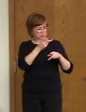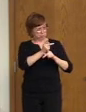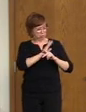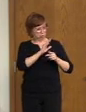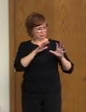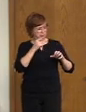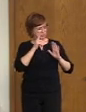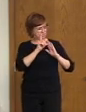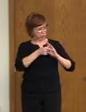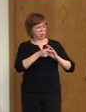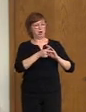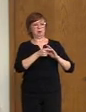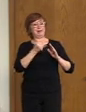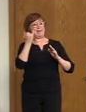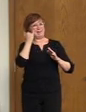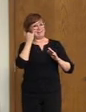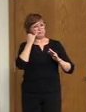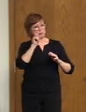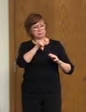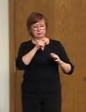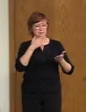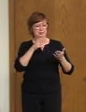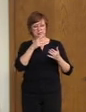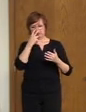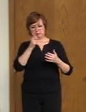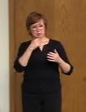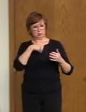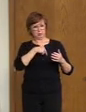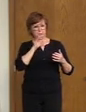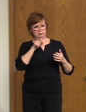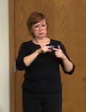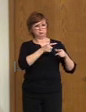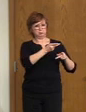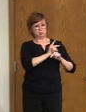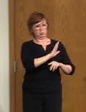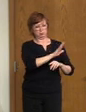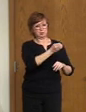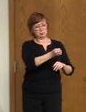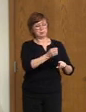if necessary, but it's unlikely that we'll have a challenge.